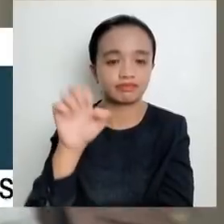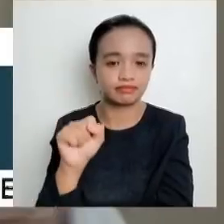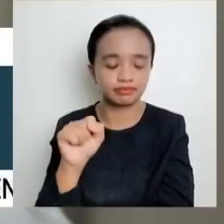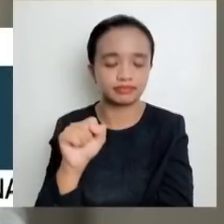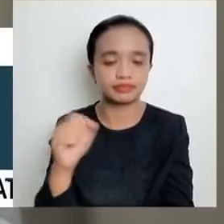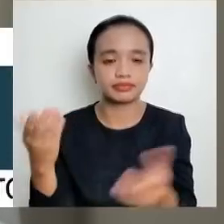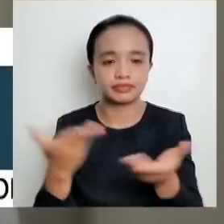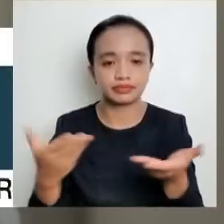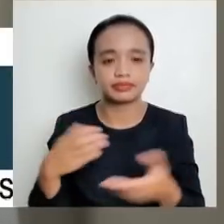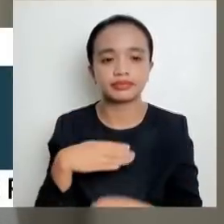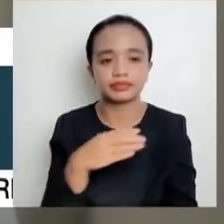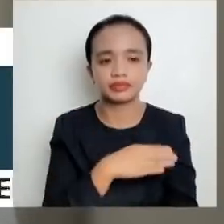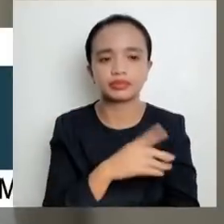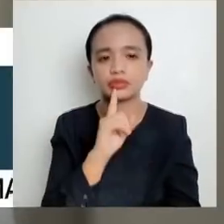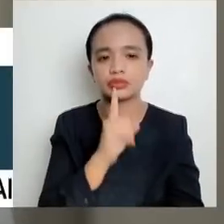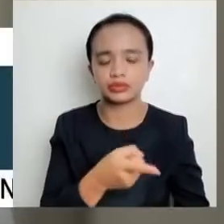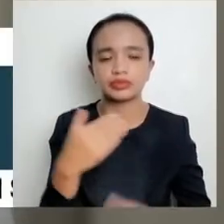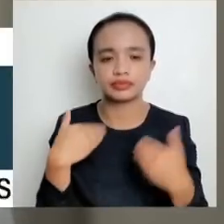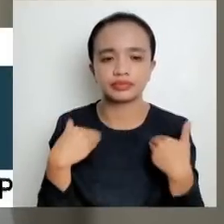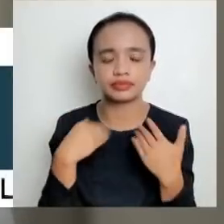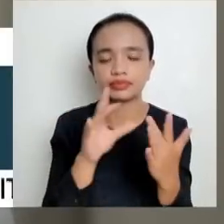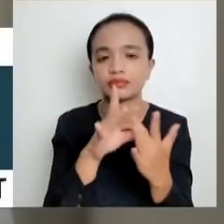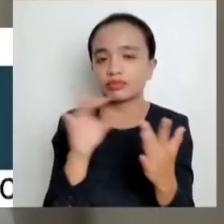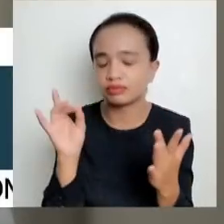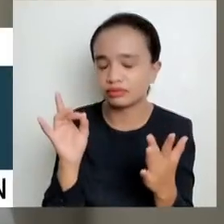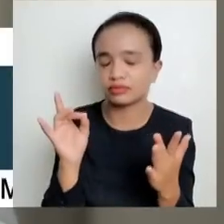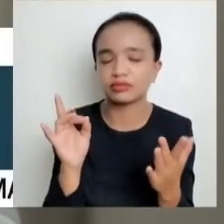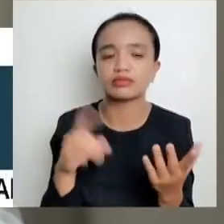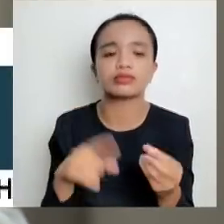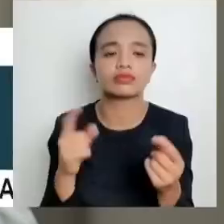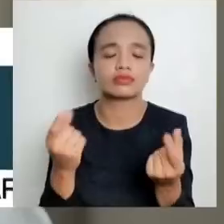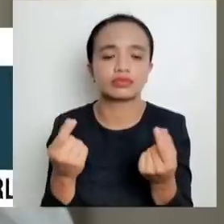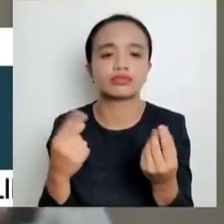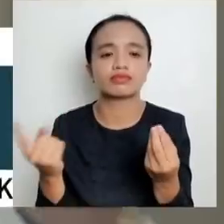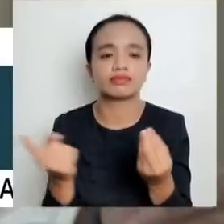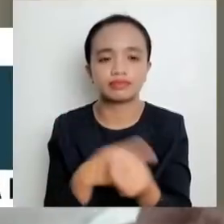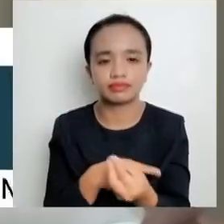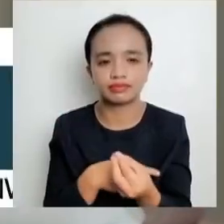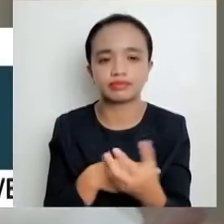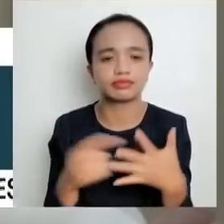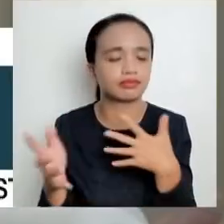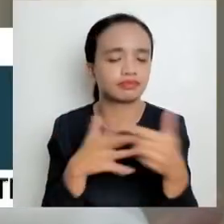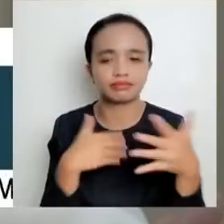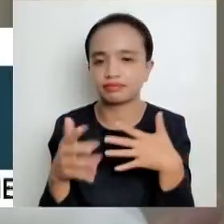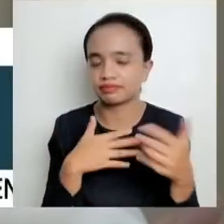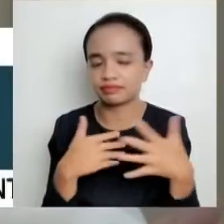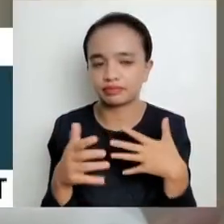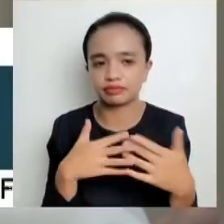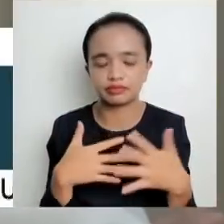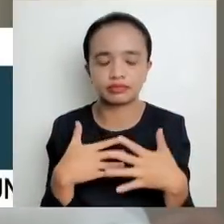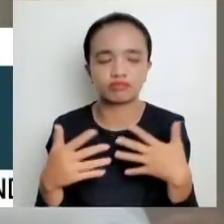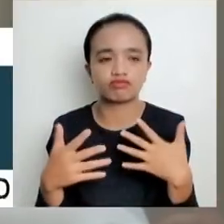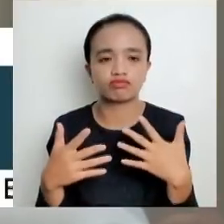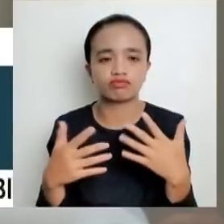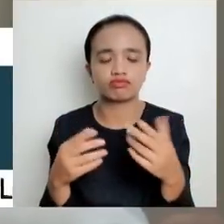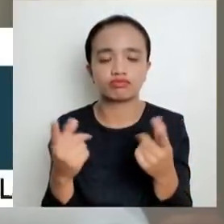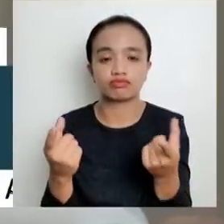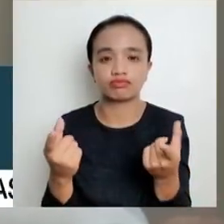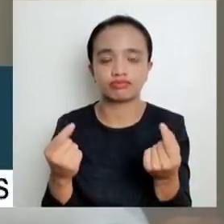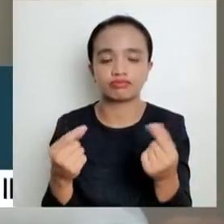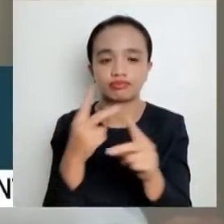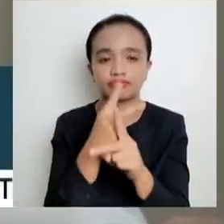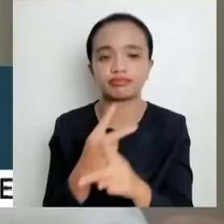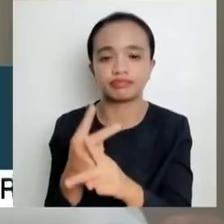has really the option to really implement the whatever measures in order to protect the